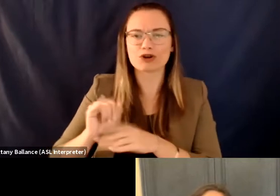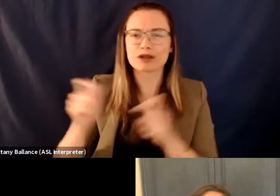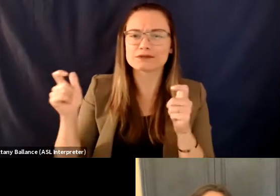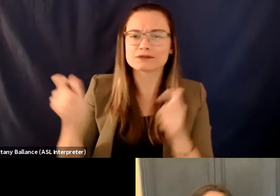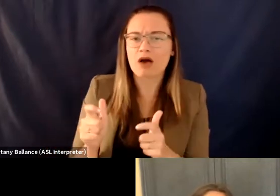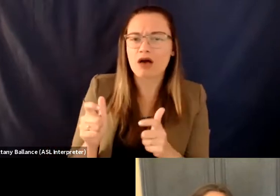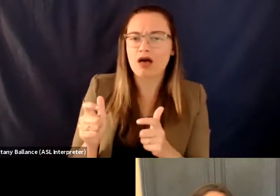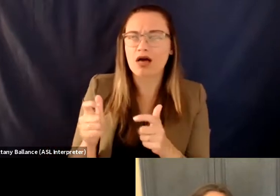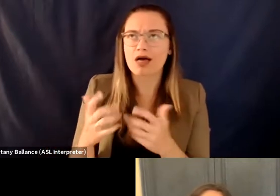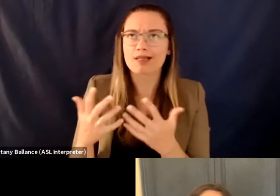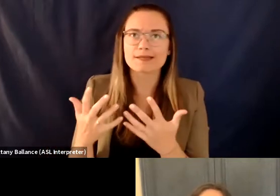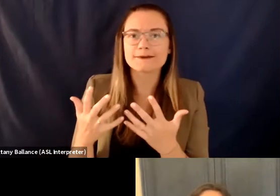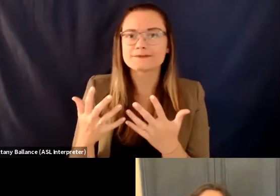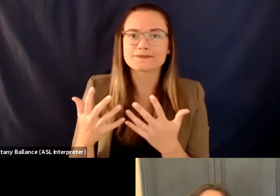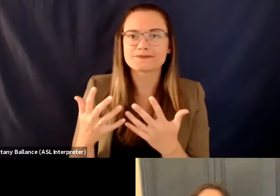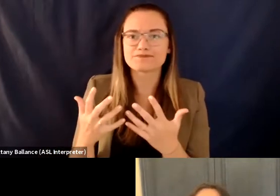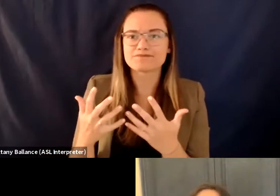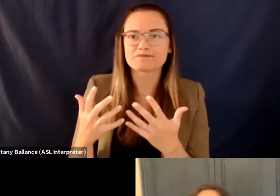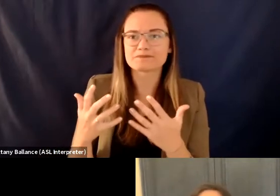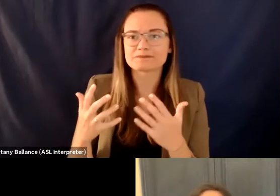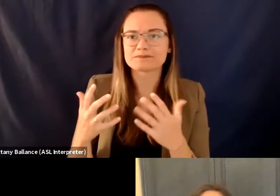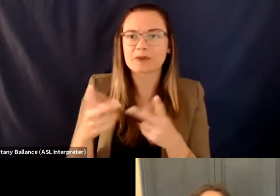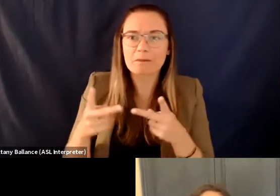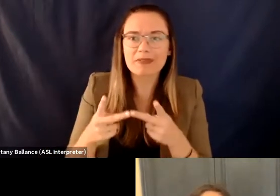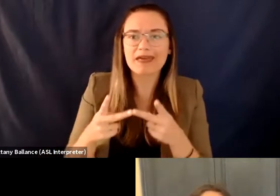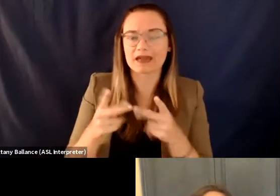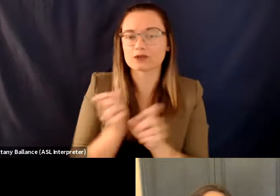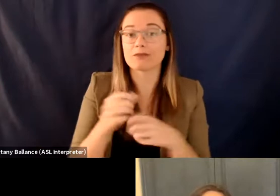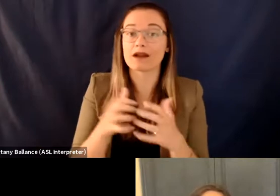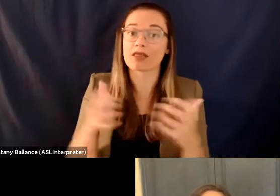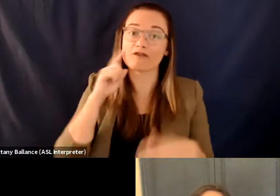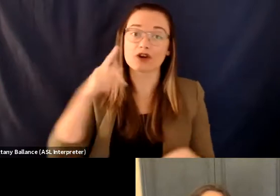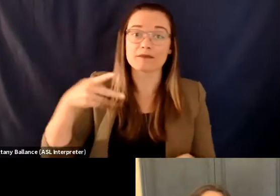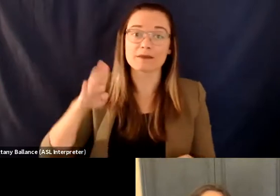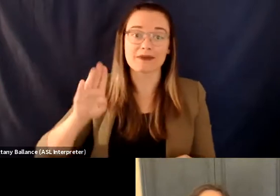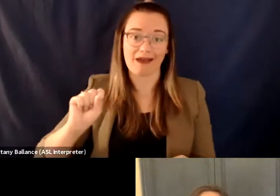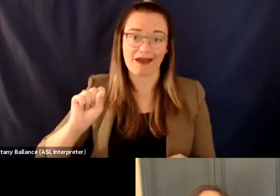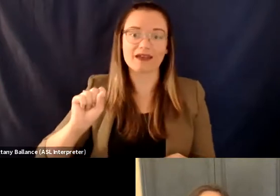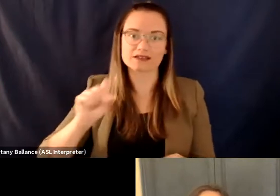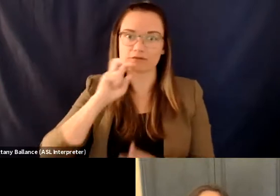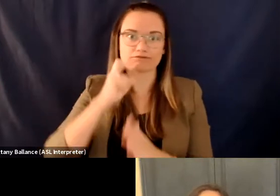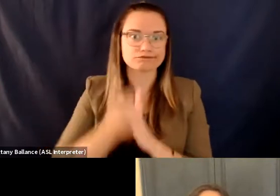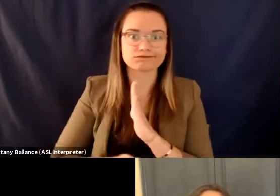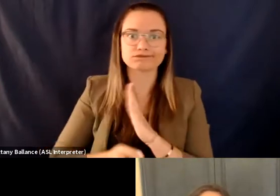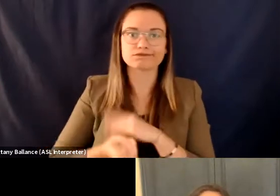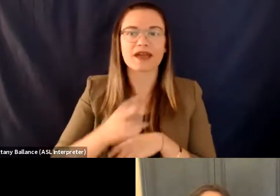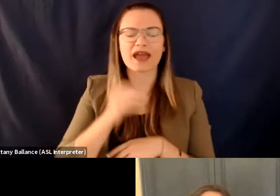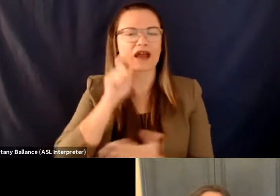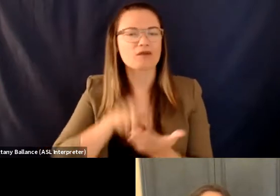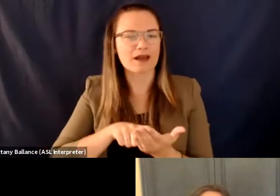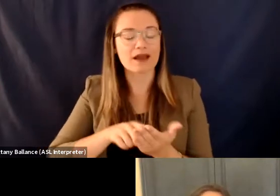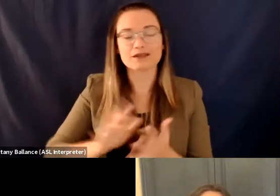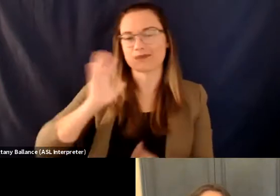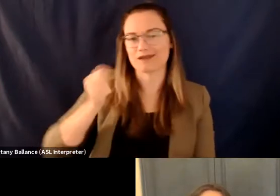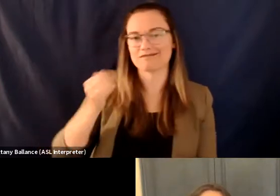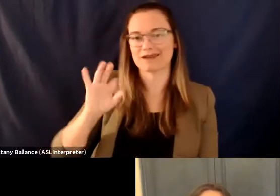kind of doc shop that made a lot for PBS and just absolutely fell in love with it and quickly recognized also, this was back in the 90s,